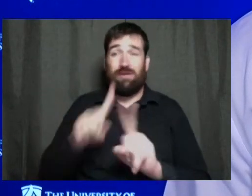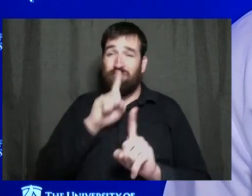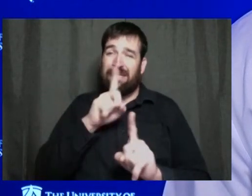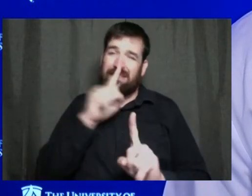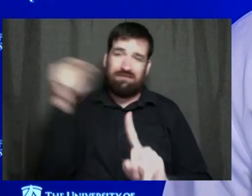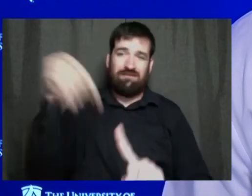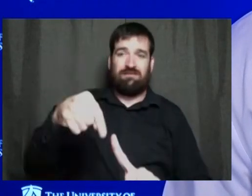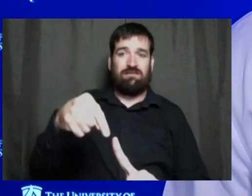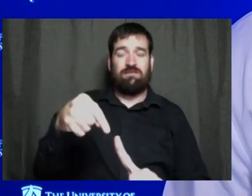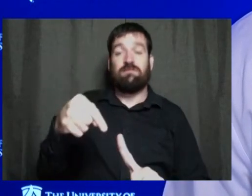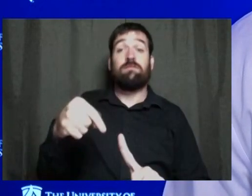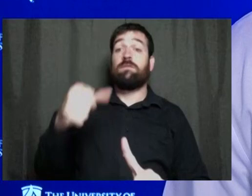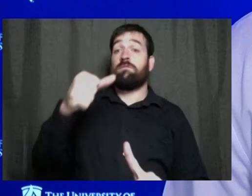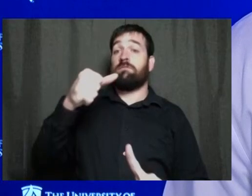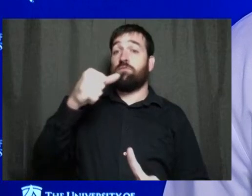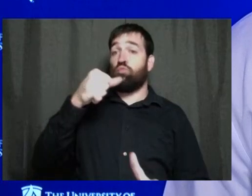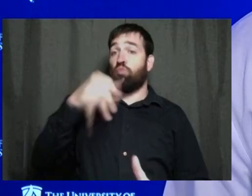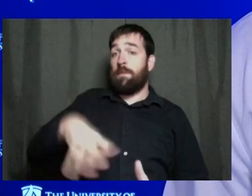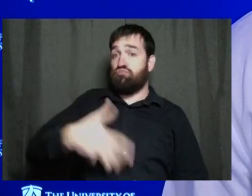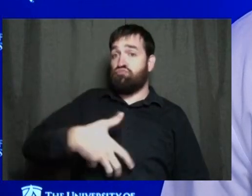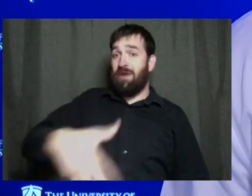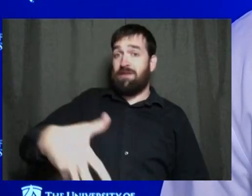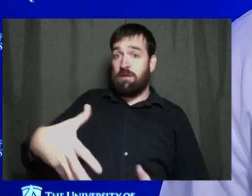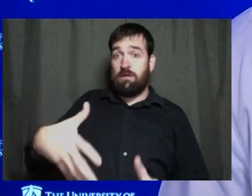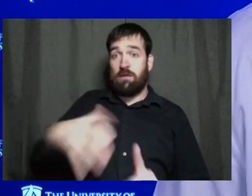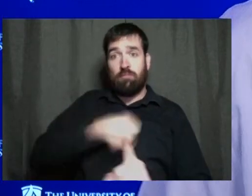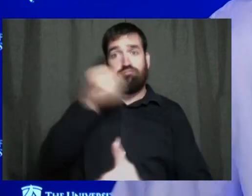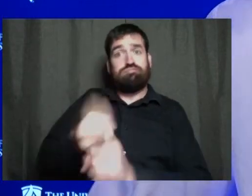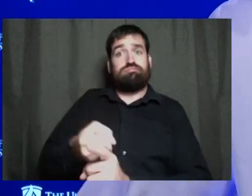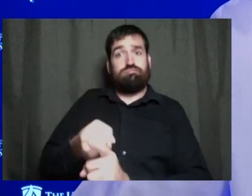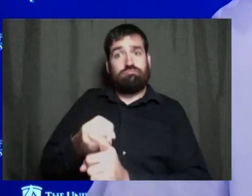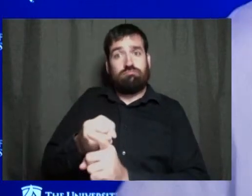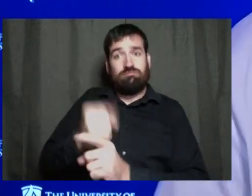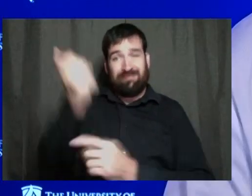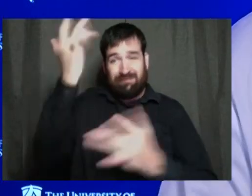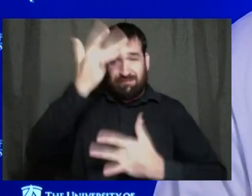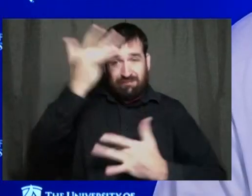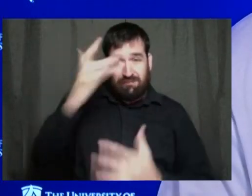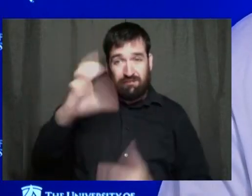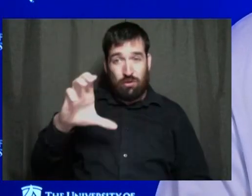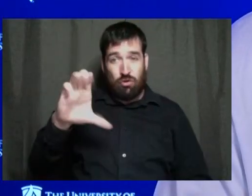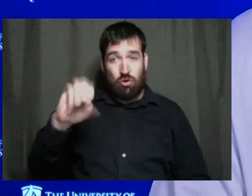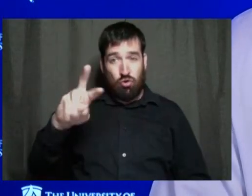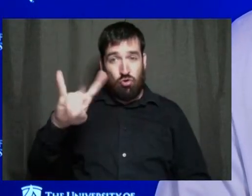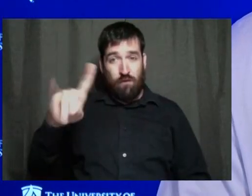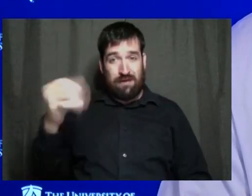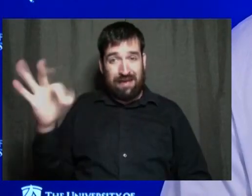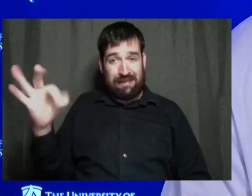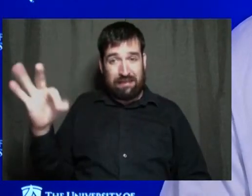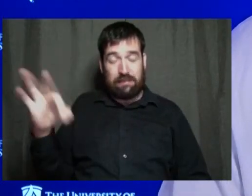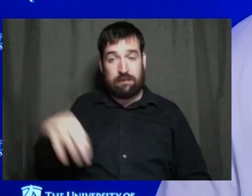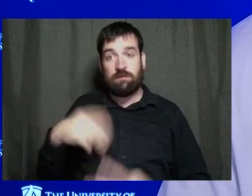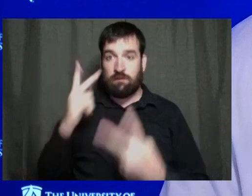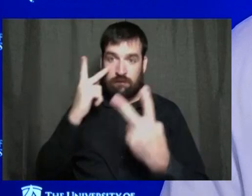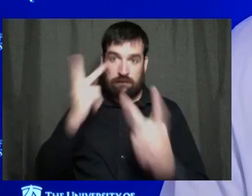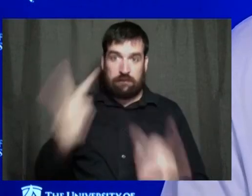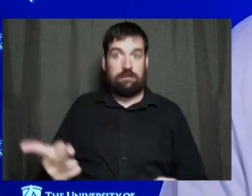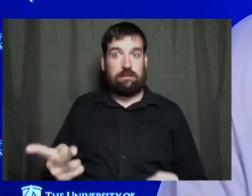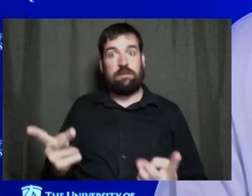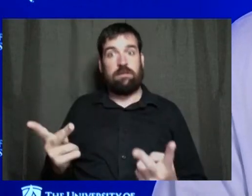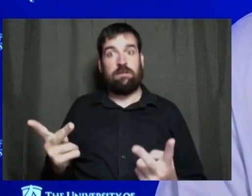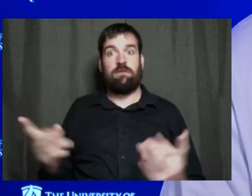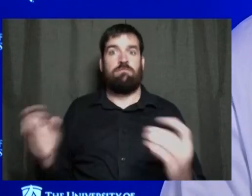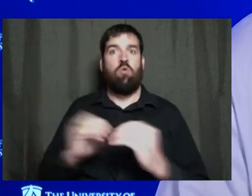a pregnant woman getting COVID-19, which we know we have seen more of a mini epidemic,